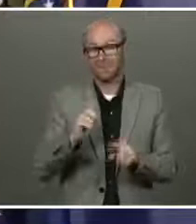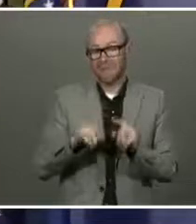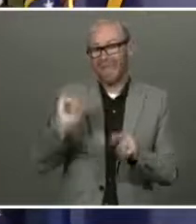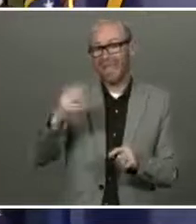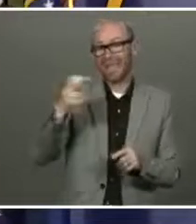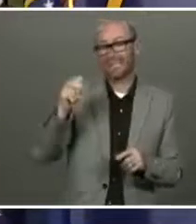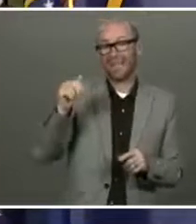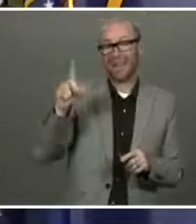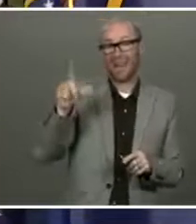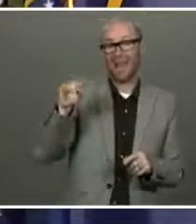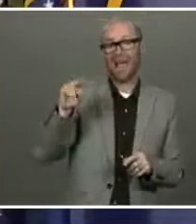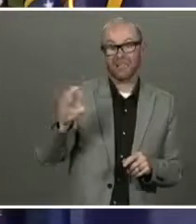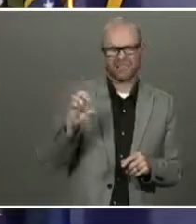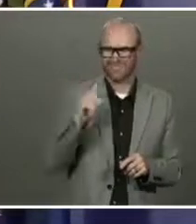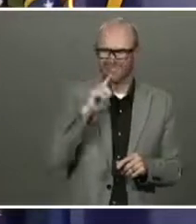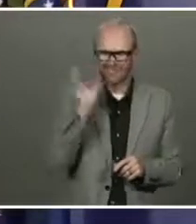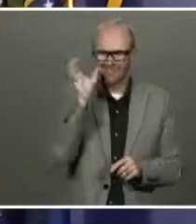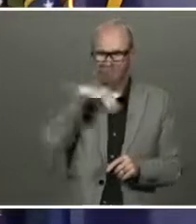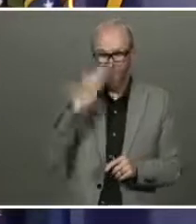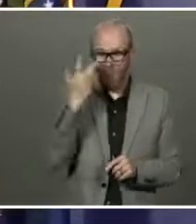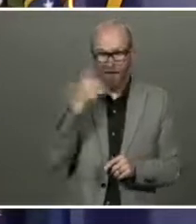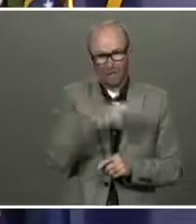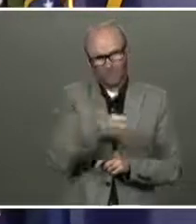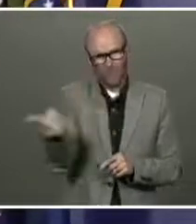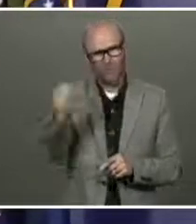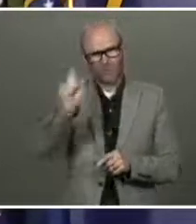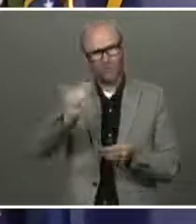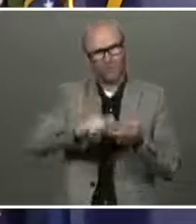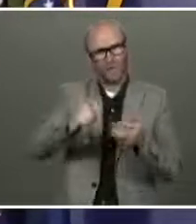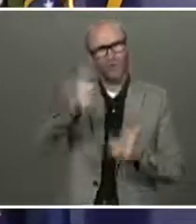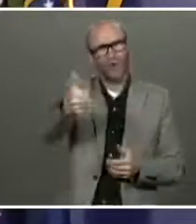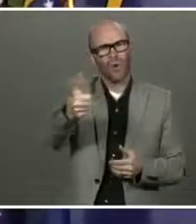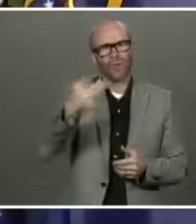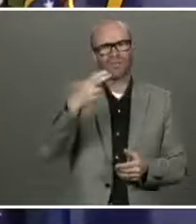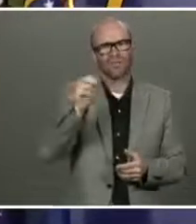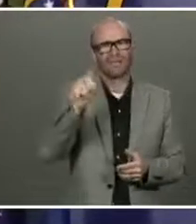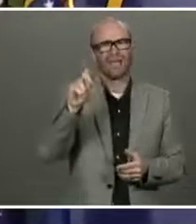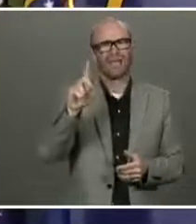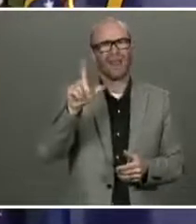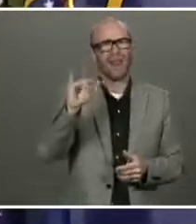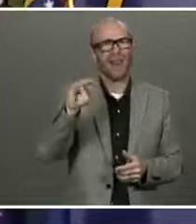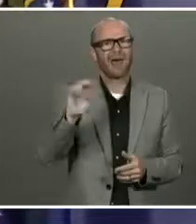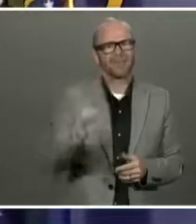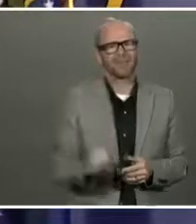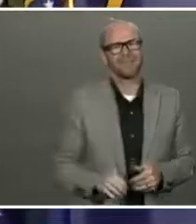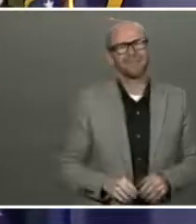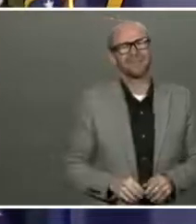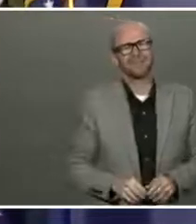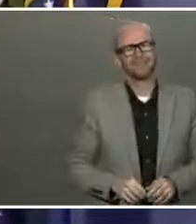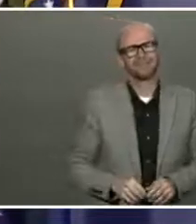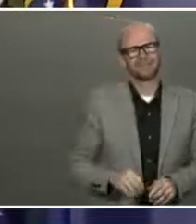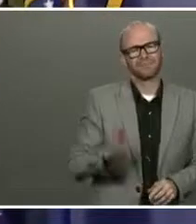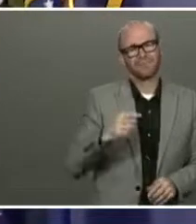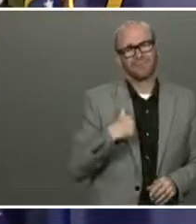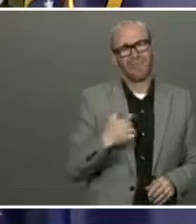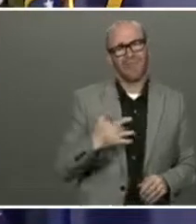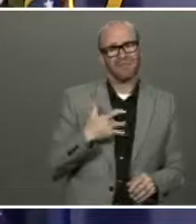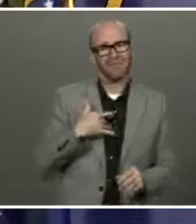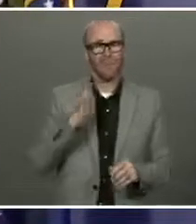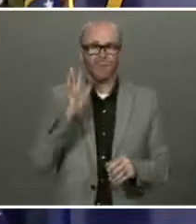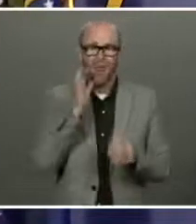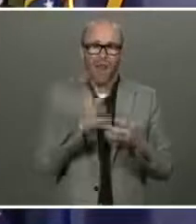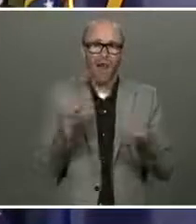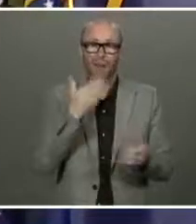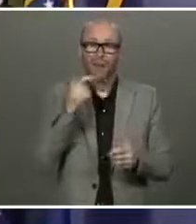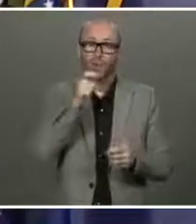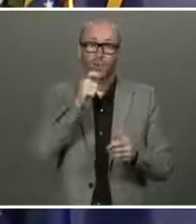should change in your industry. I think that that's a huge mistake. If I can give you just a piece of advice, I think it would be much better if the